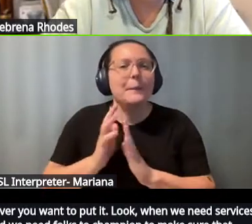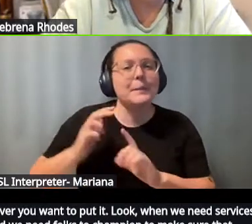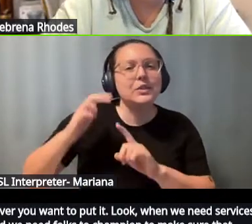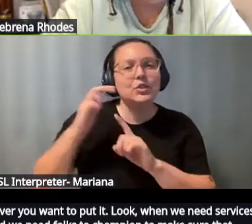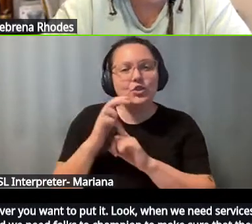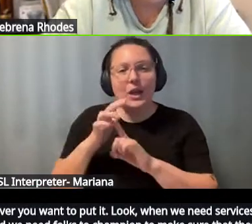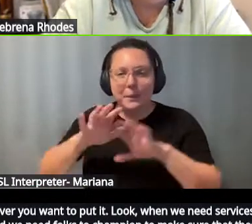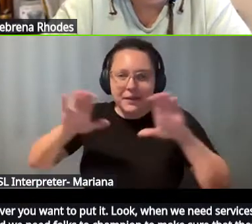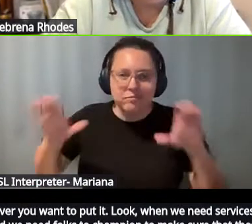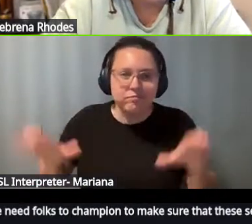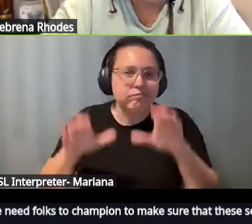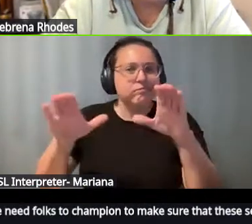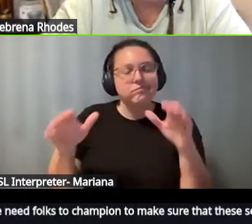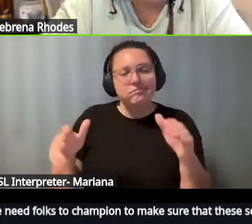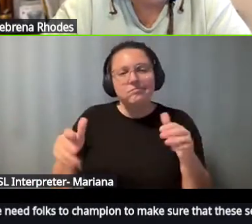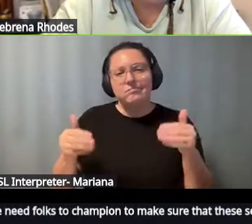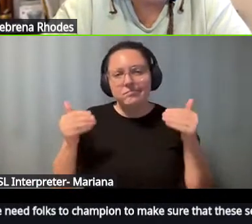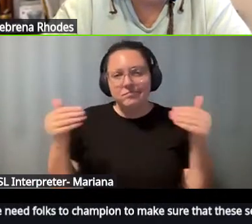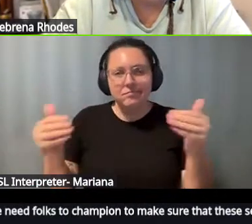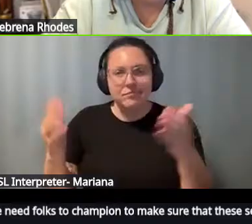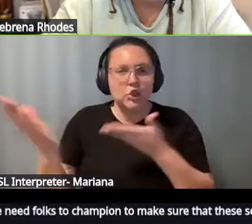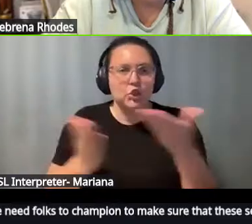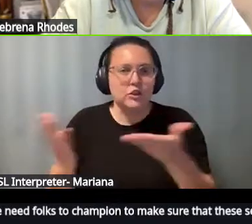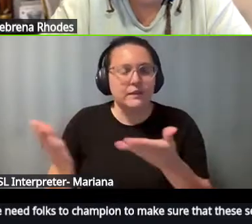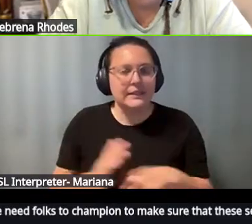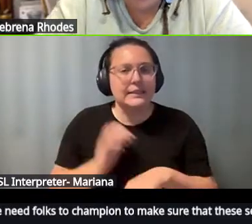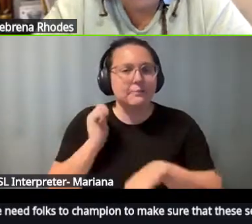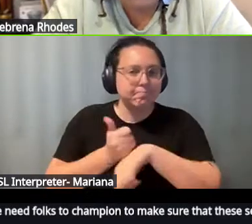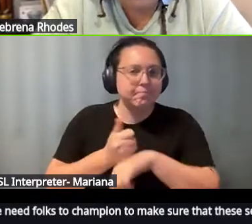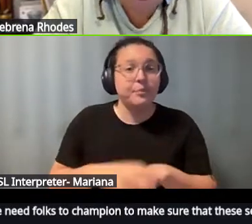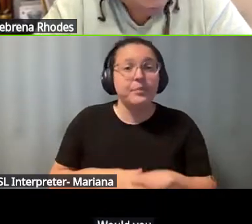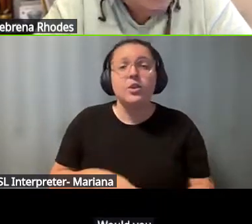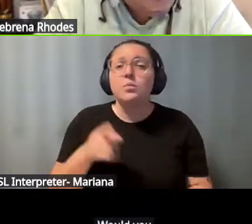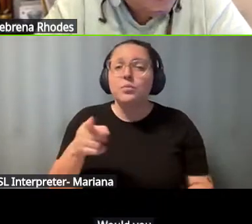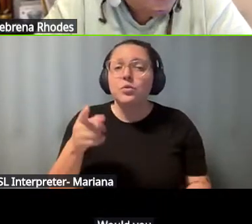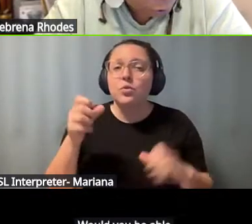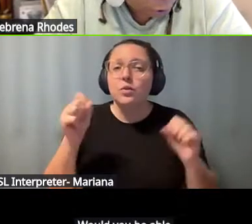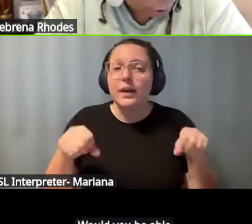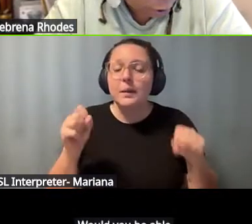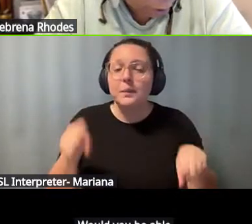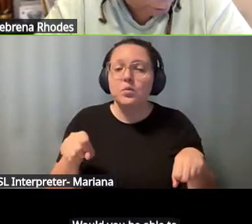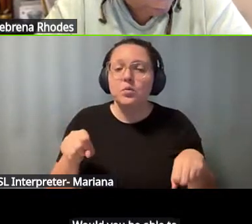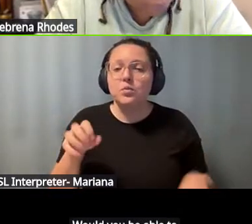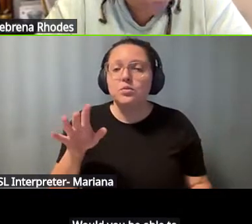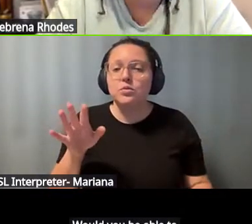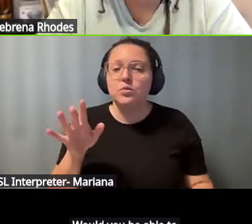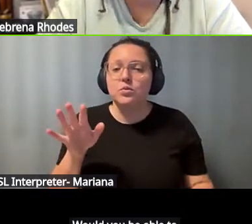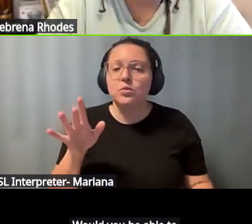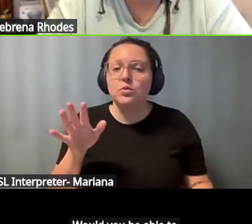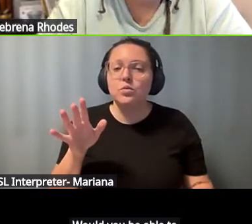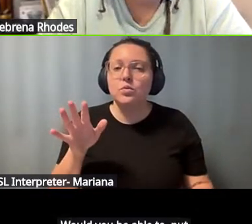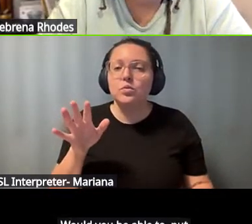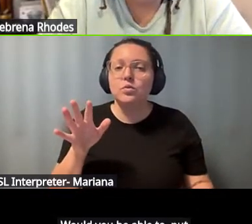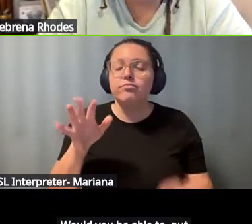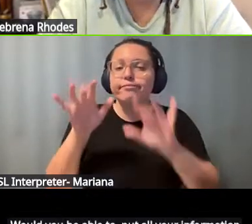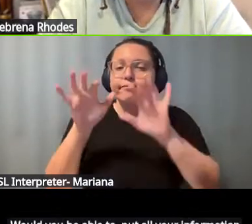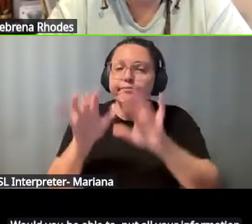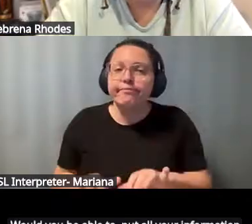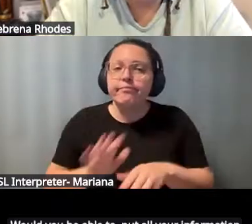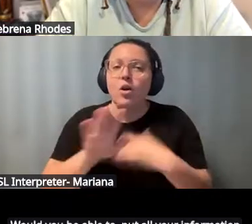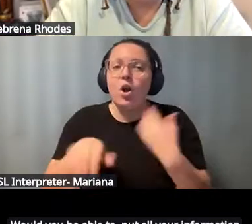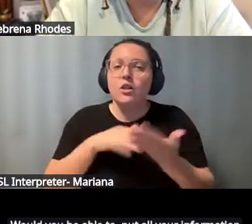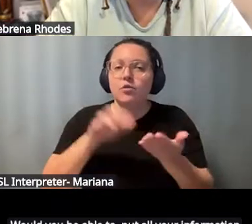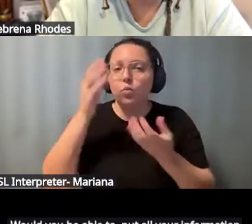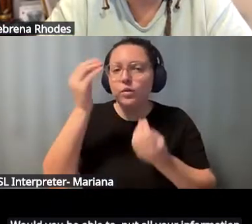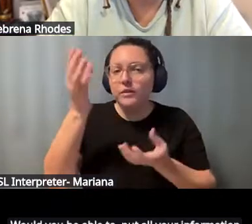services are put in place. So, would you be able to put all your information